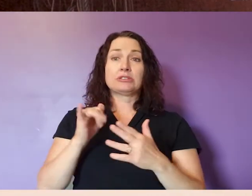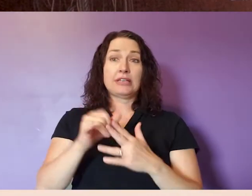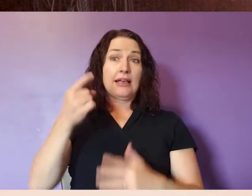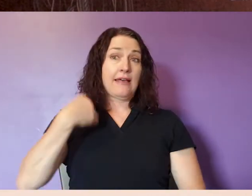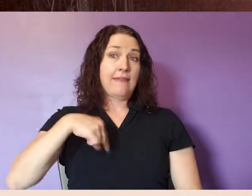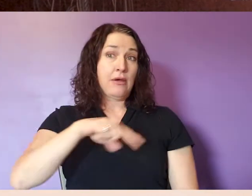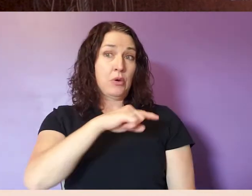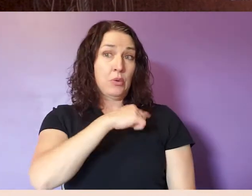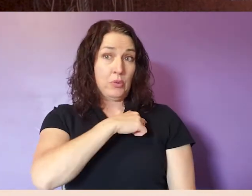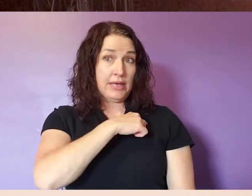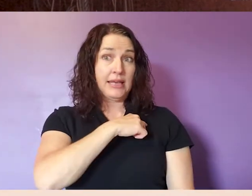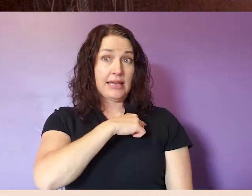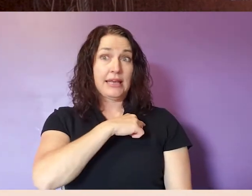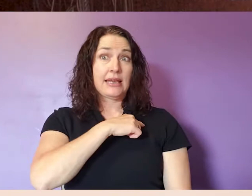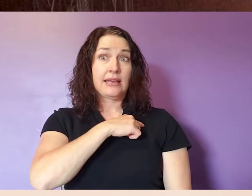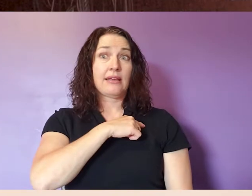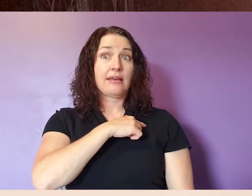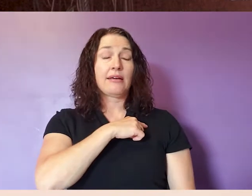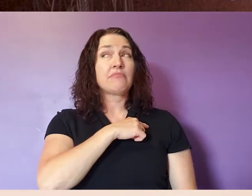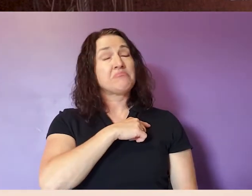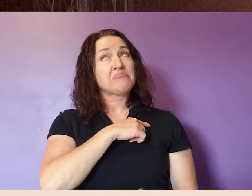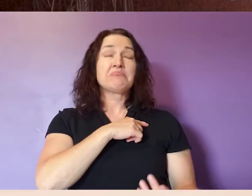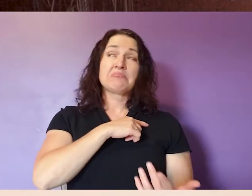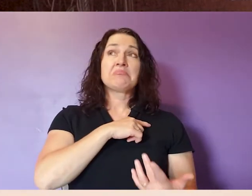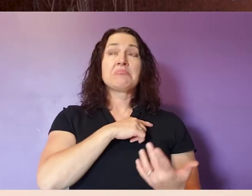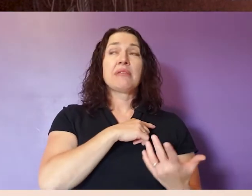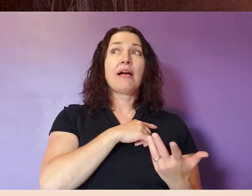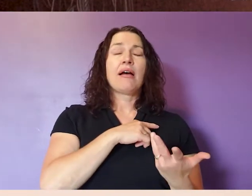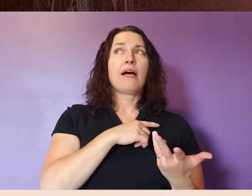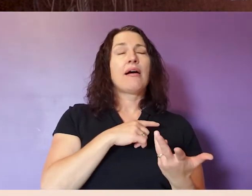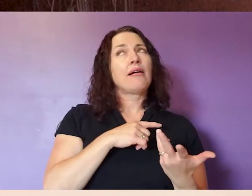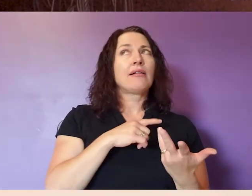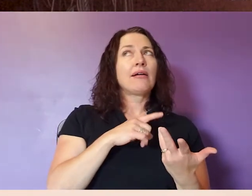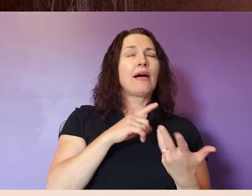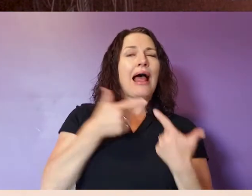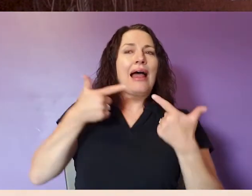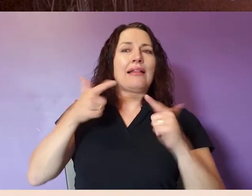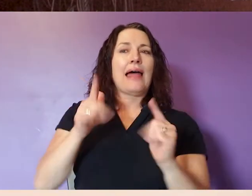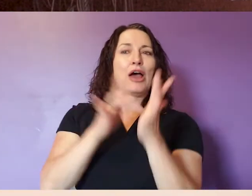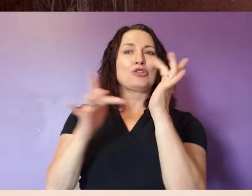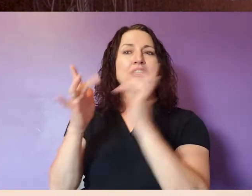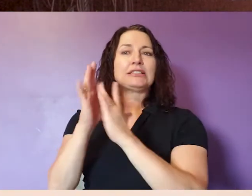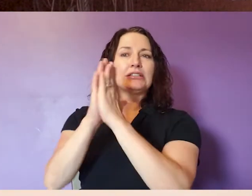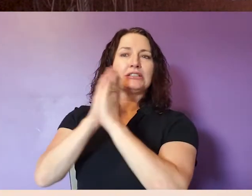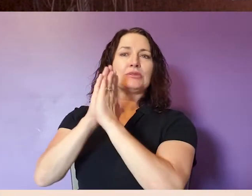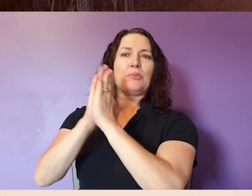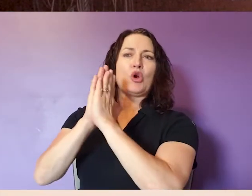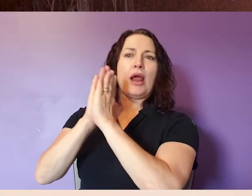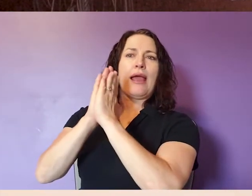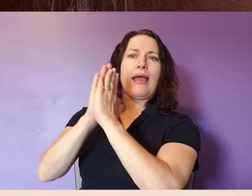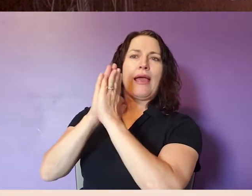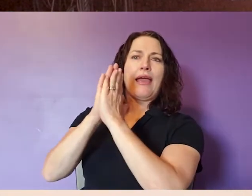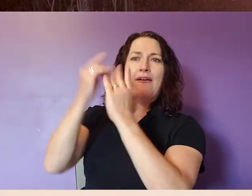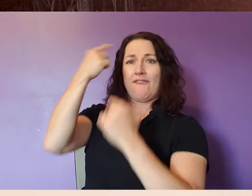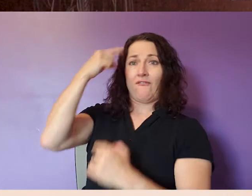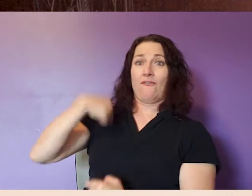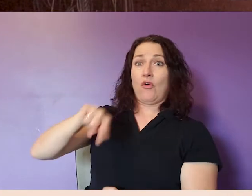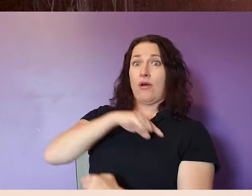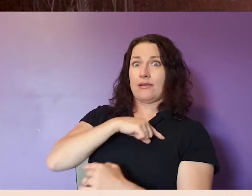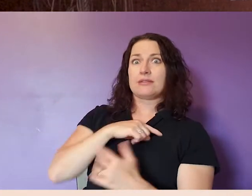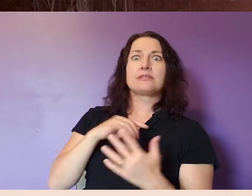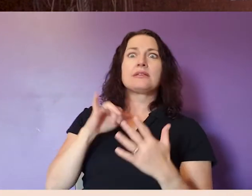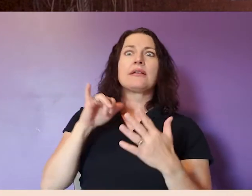the object of jesus's prayer over us can you imagine that that prayer